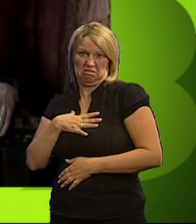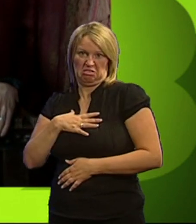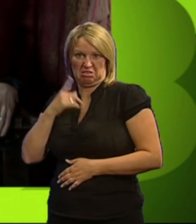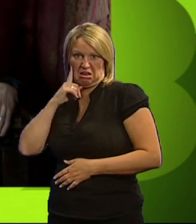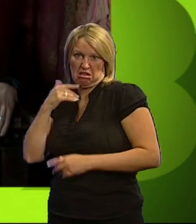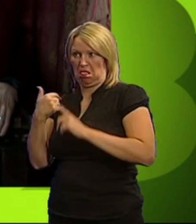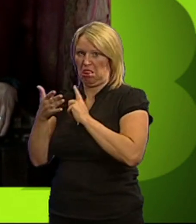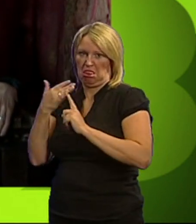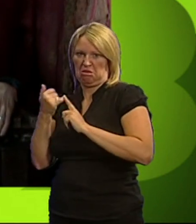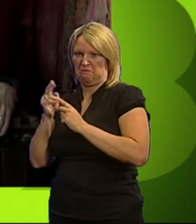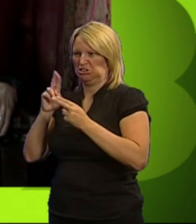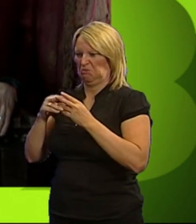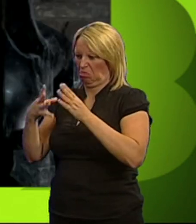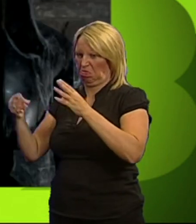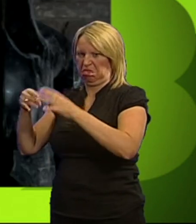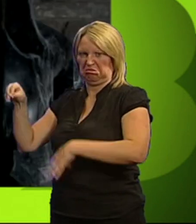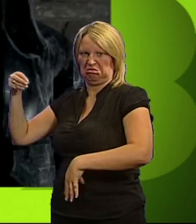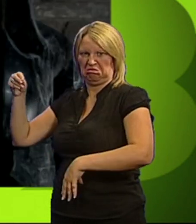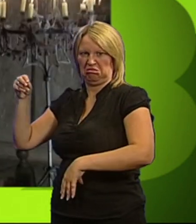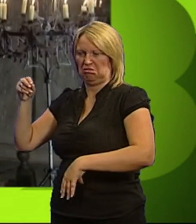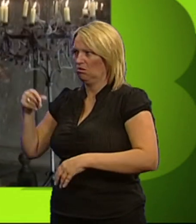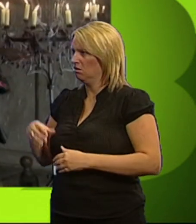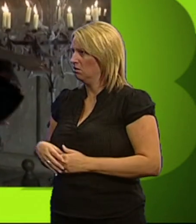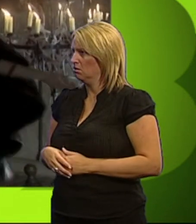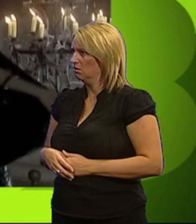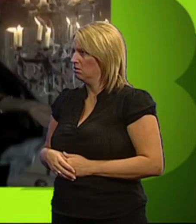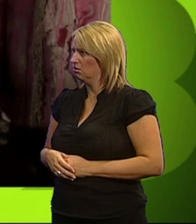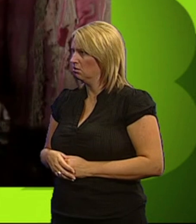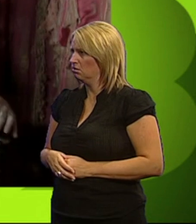me over with some cheap bit of fluff.